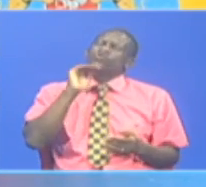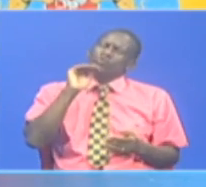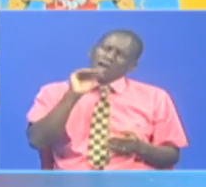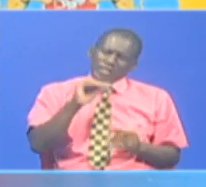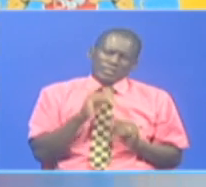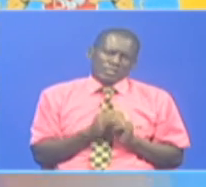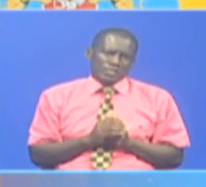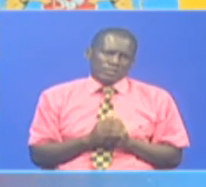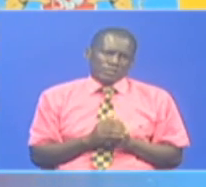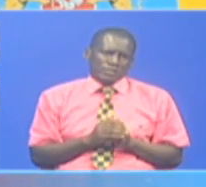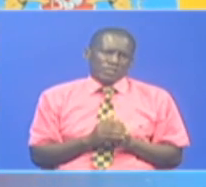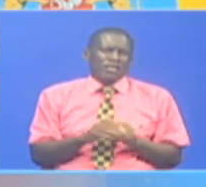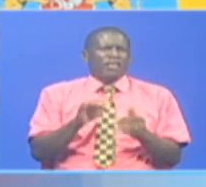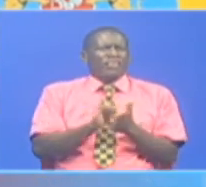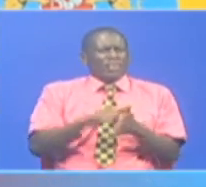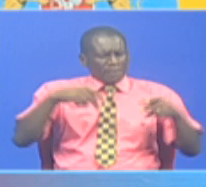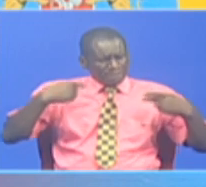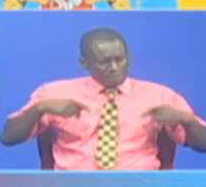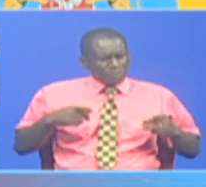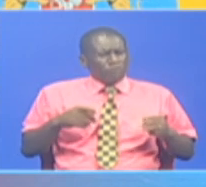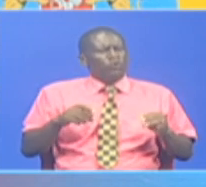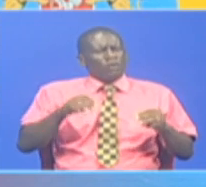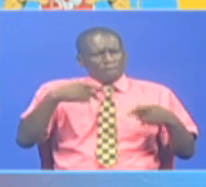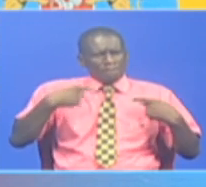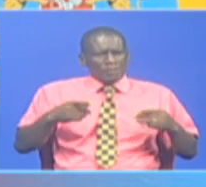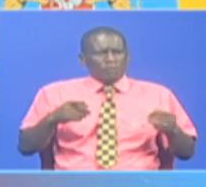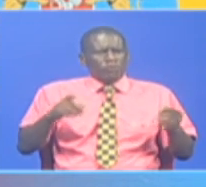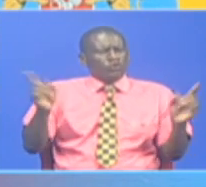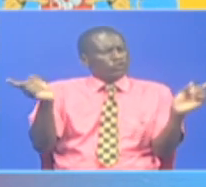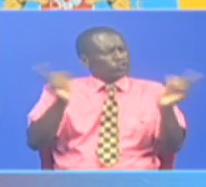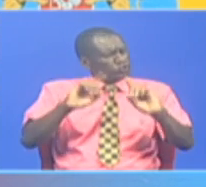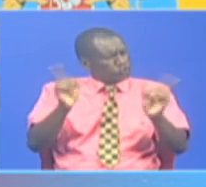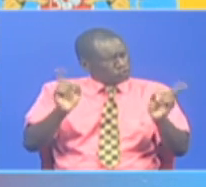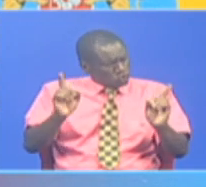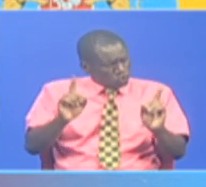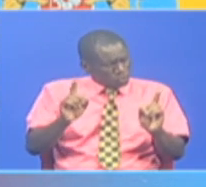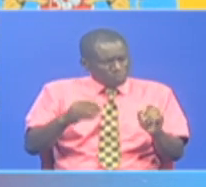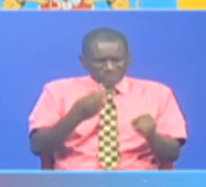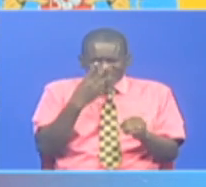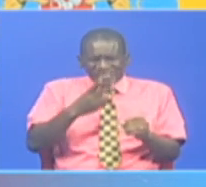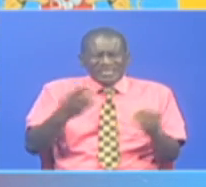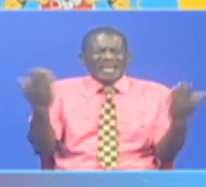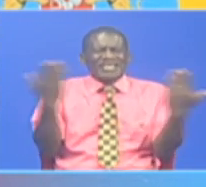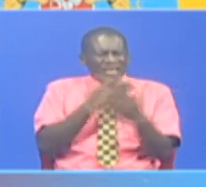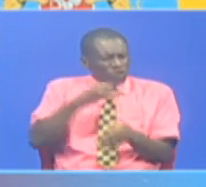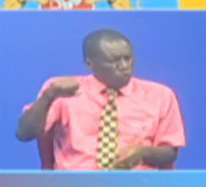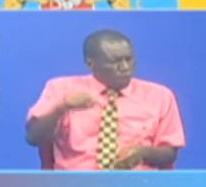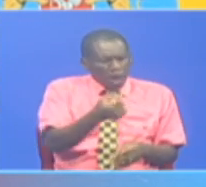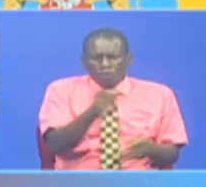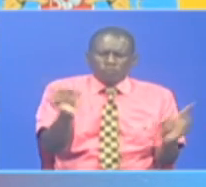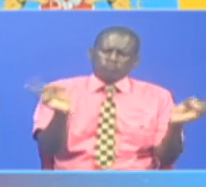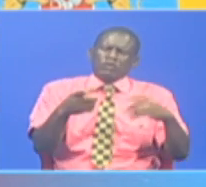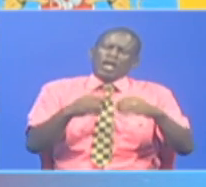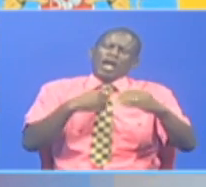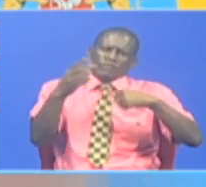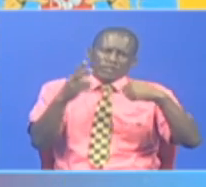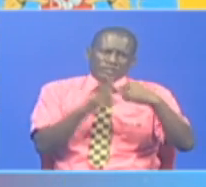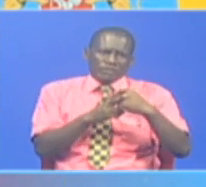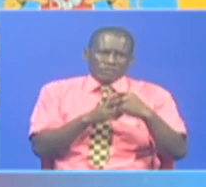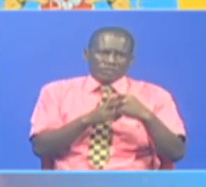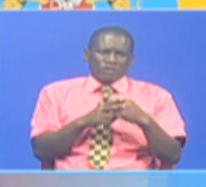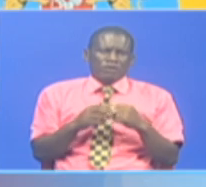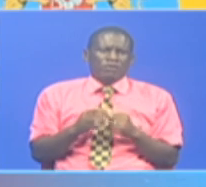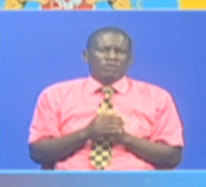I want to urge that people do not break the curfew laws or the curfew